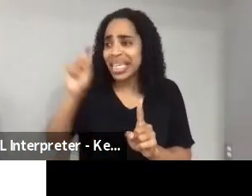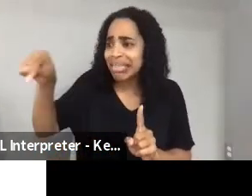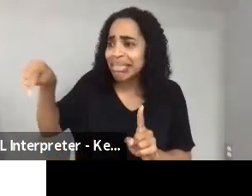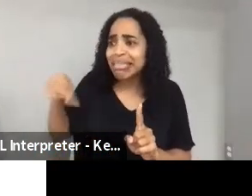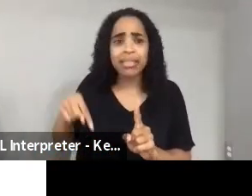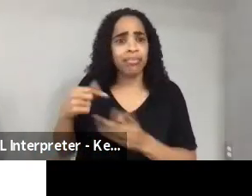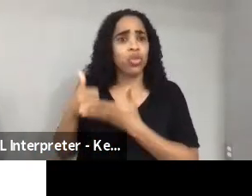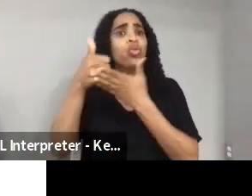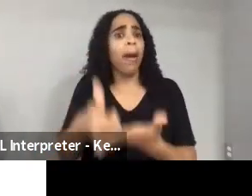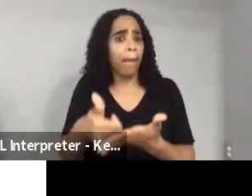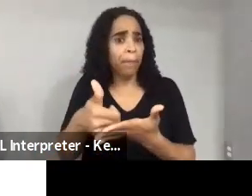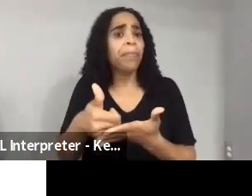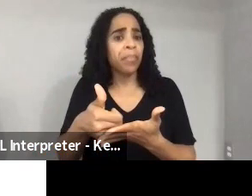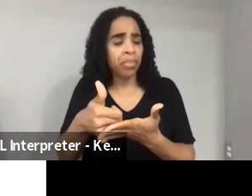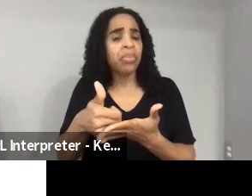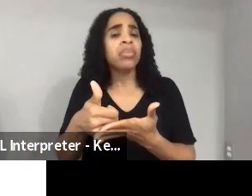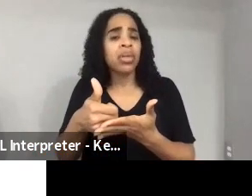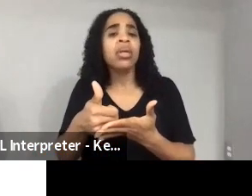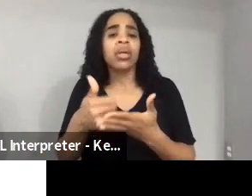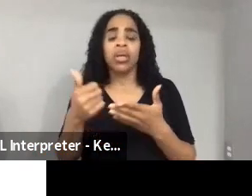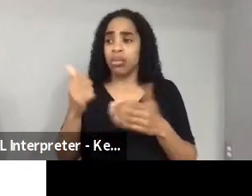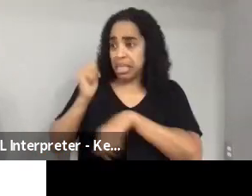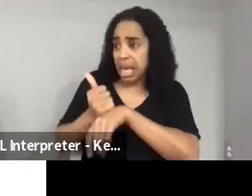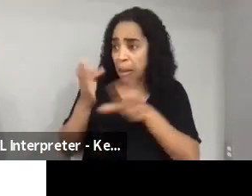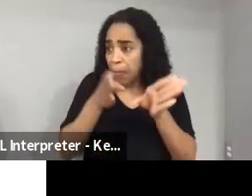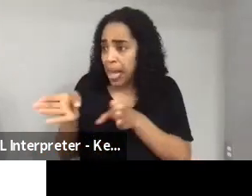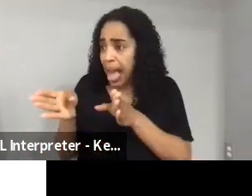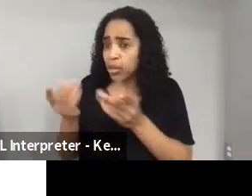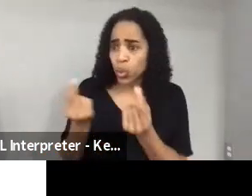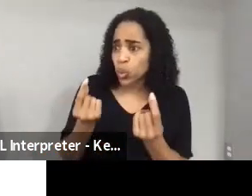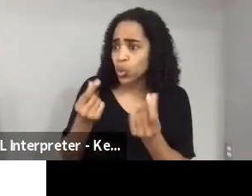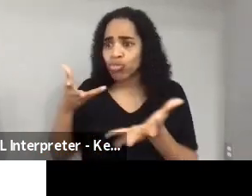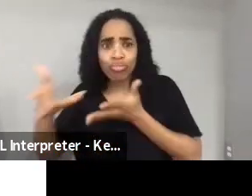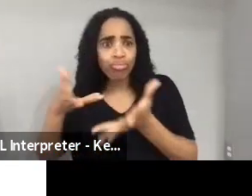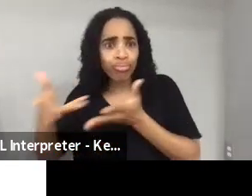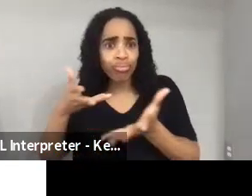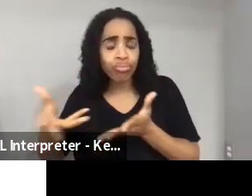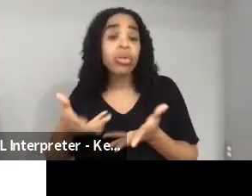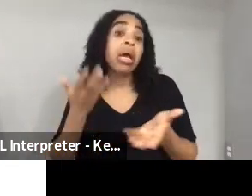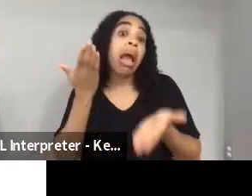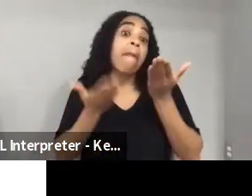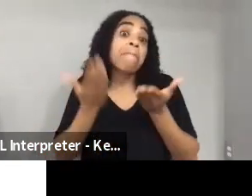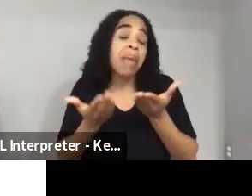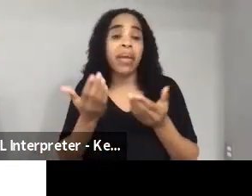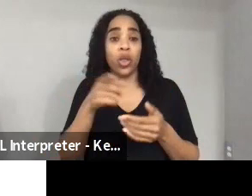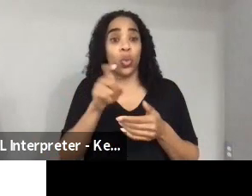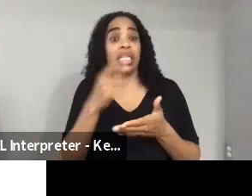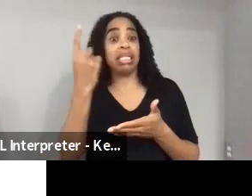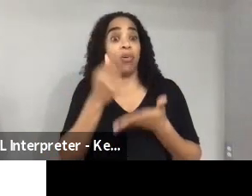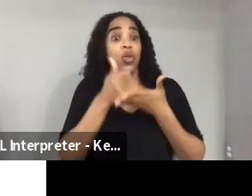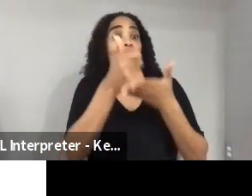some assistance, perhaps, first of all, in making your plan. And maybe you need assistance getting out of your